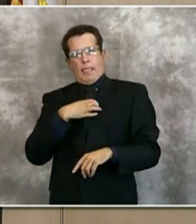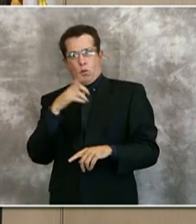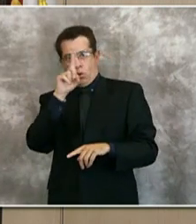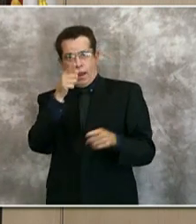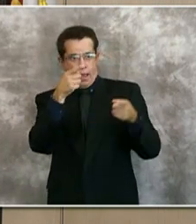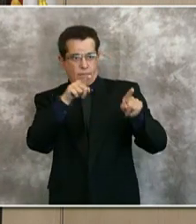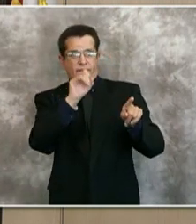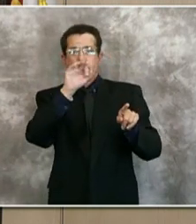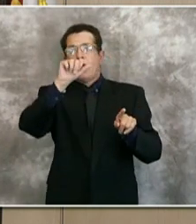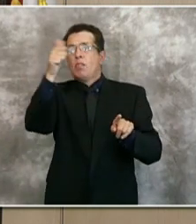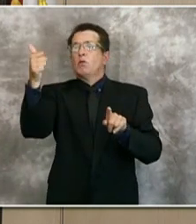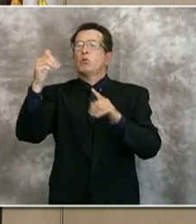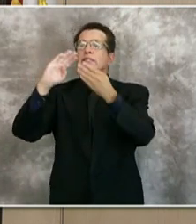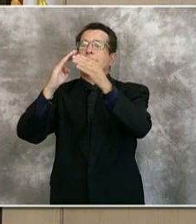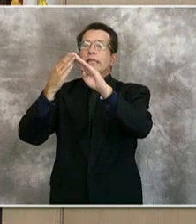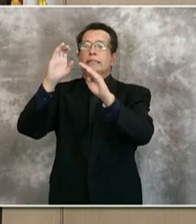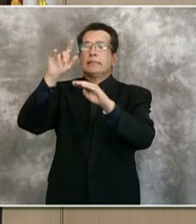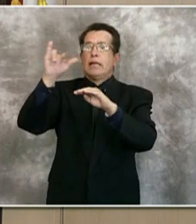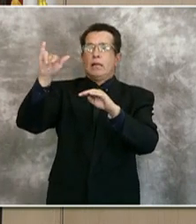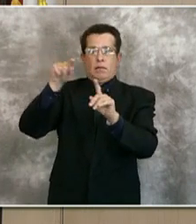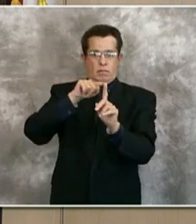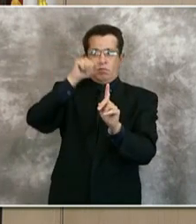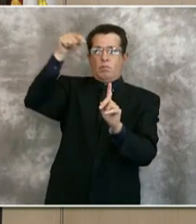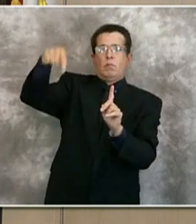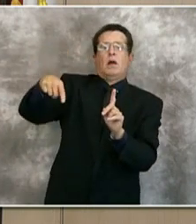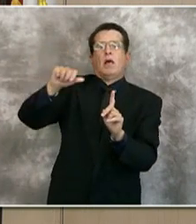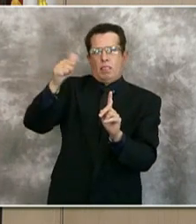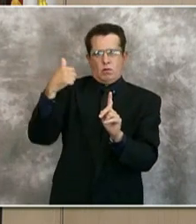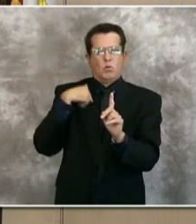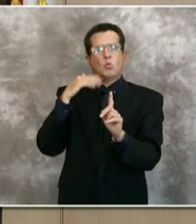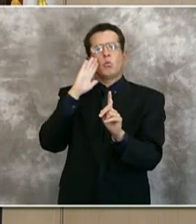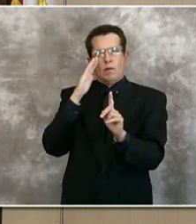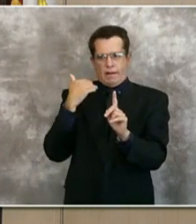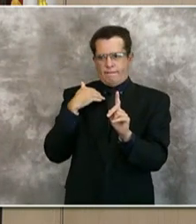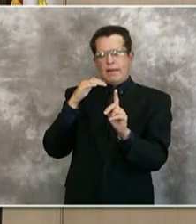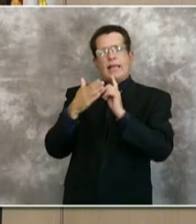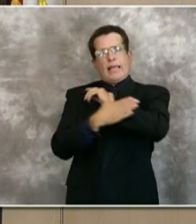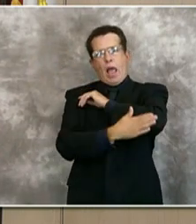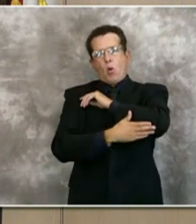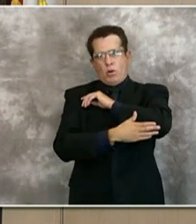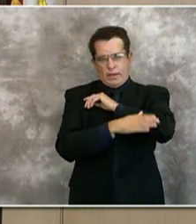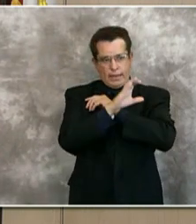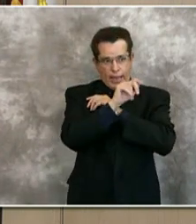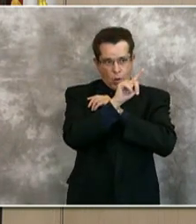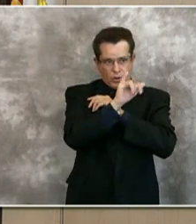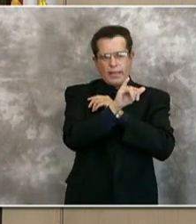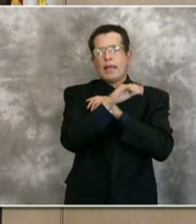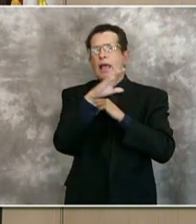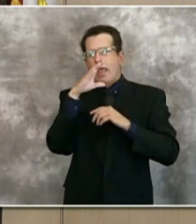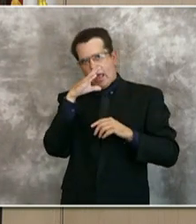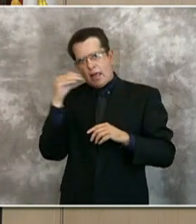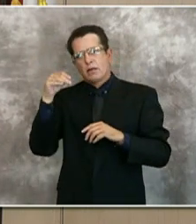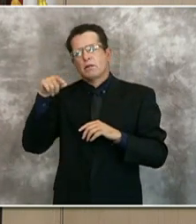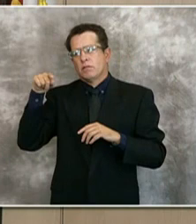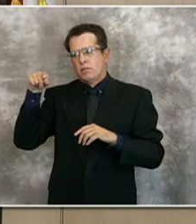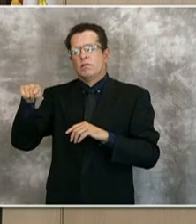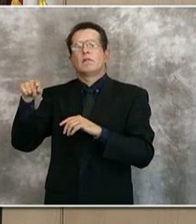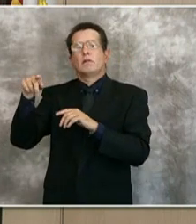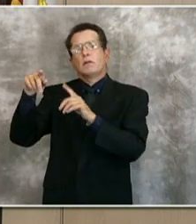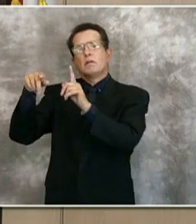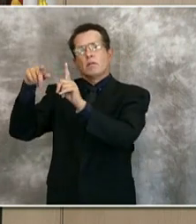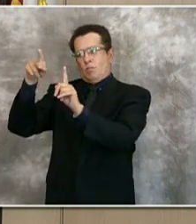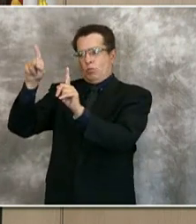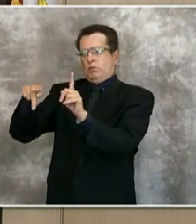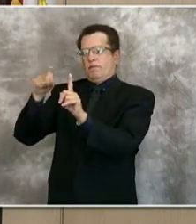in another jurisdiction outside of the unincorporated area, we will have county staff and a point of